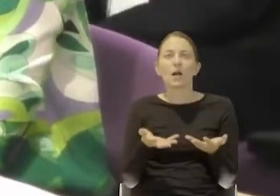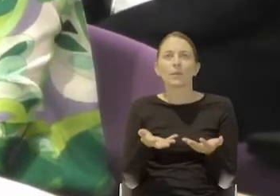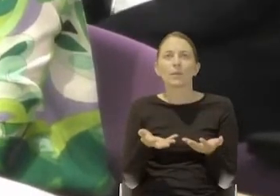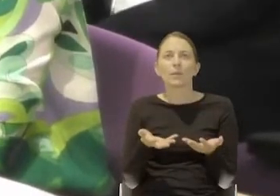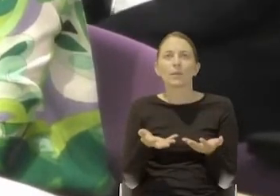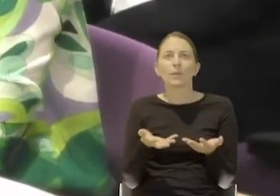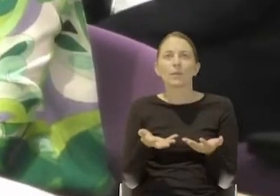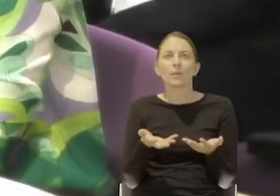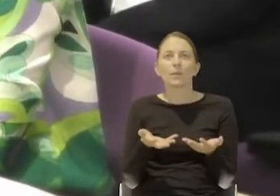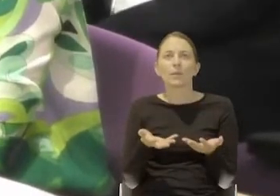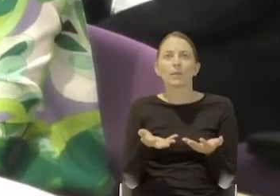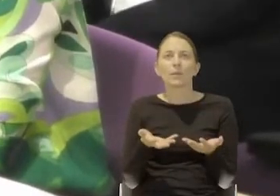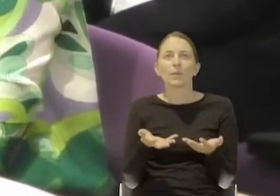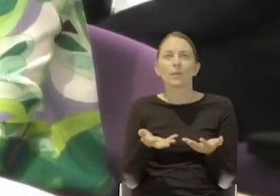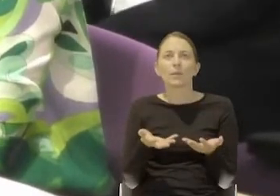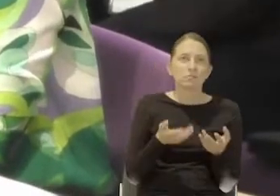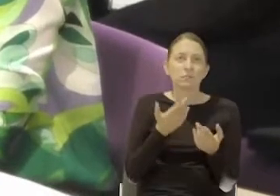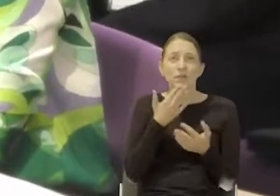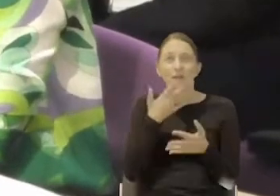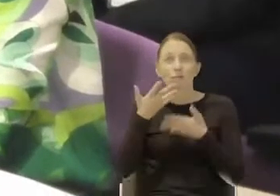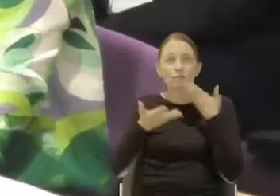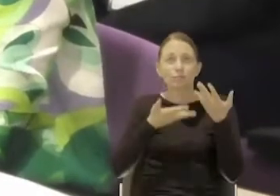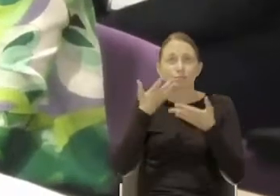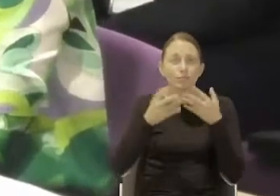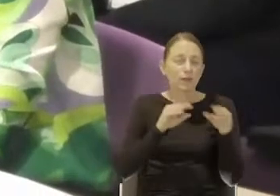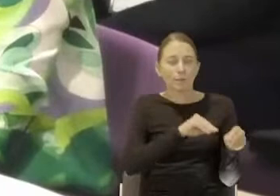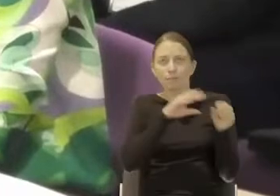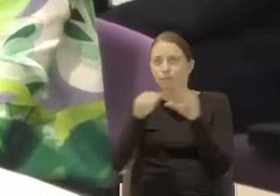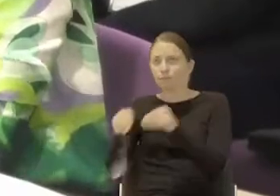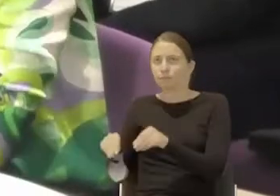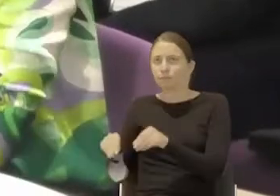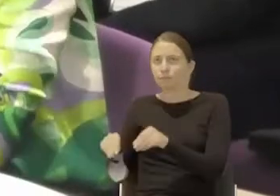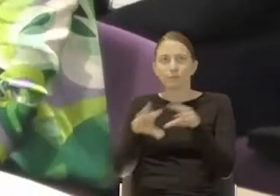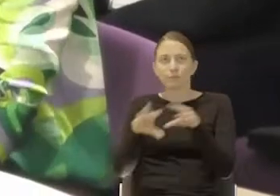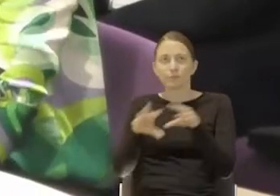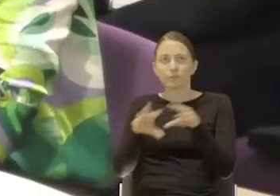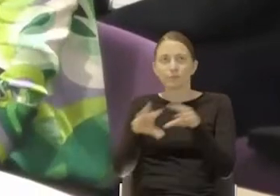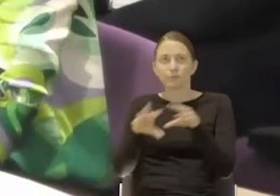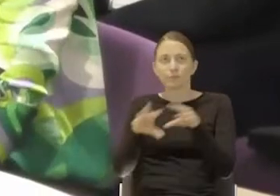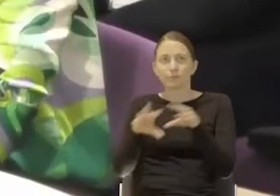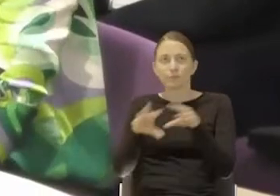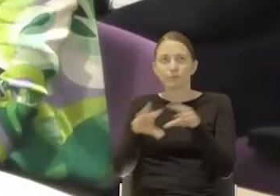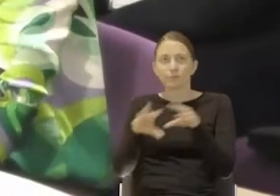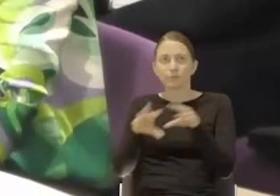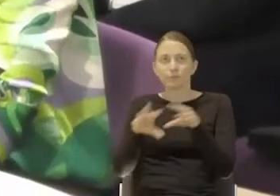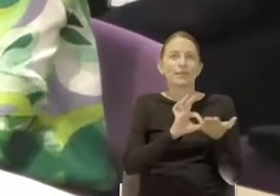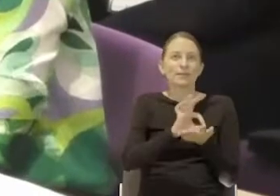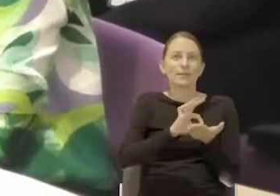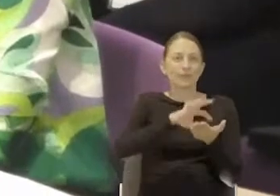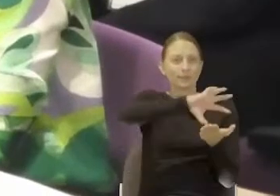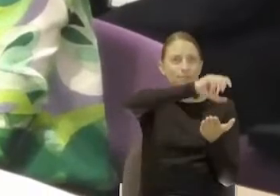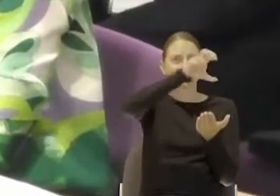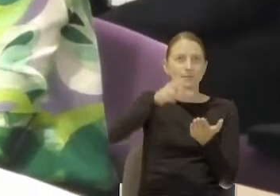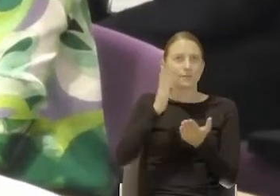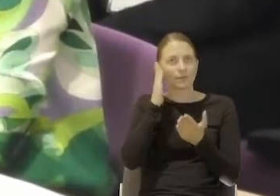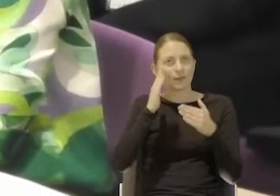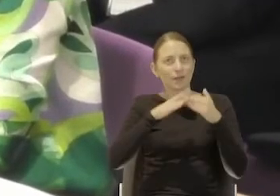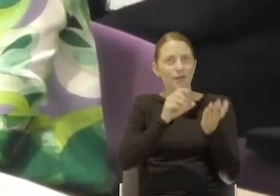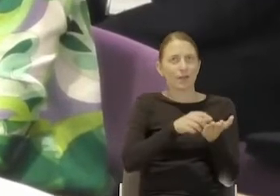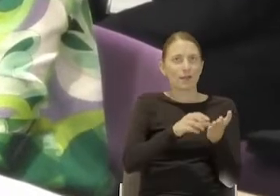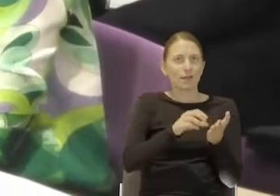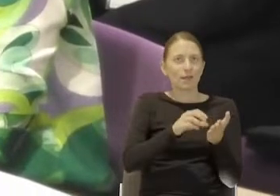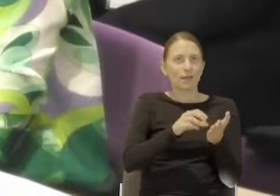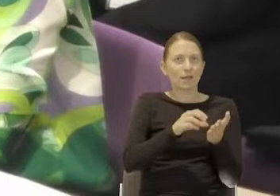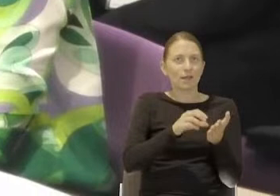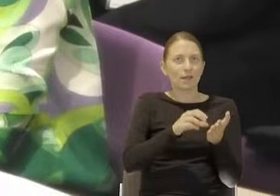over 100,000. They talked about landmines and how they've handled that situation, liberating more land for